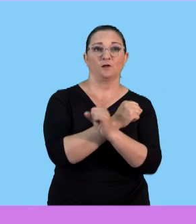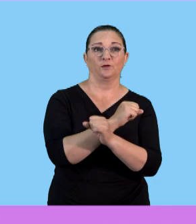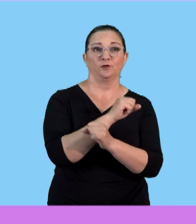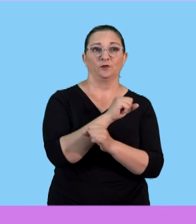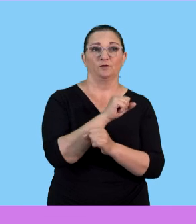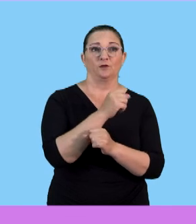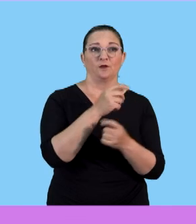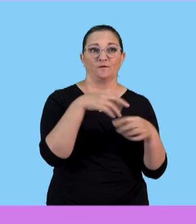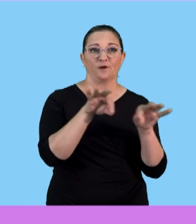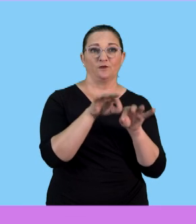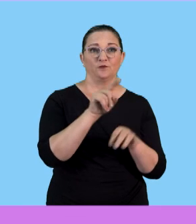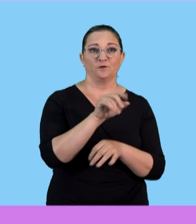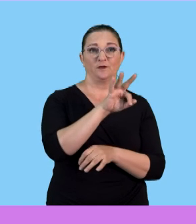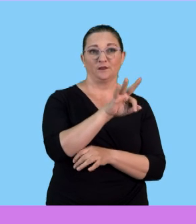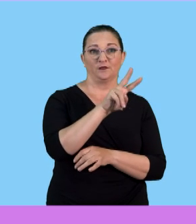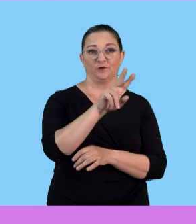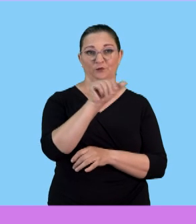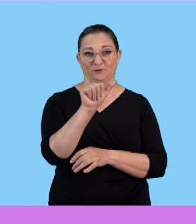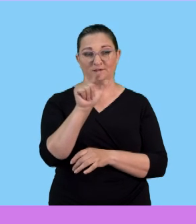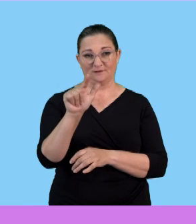you will have